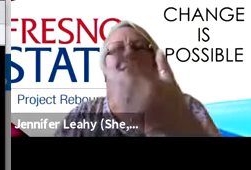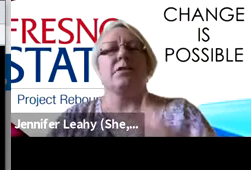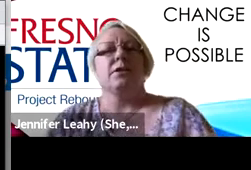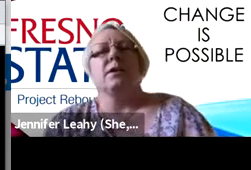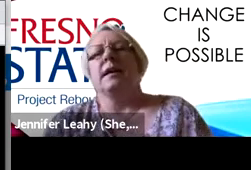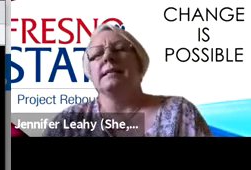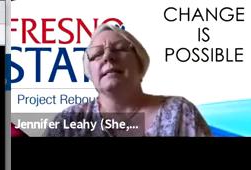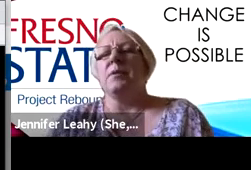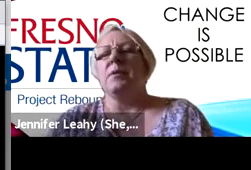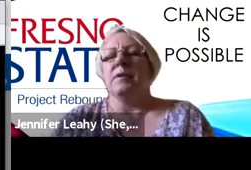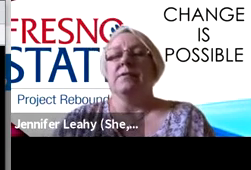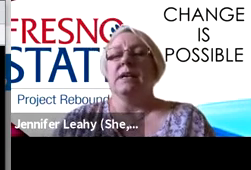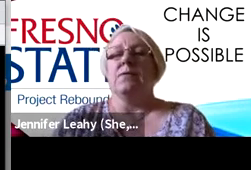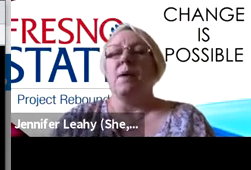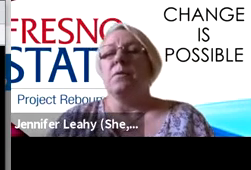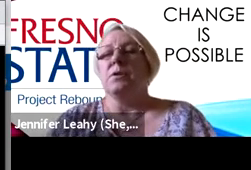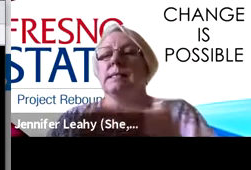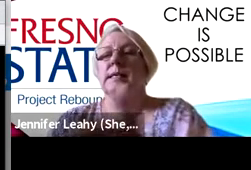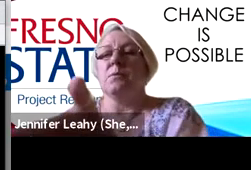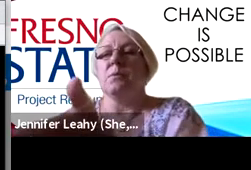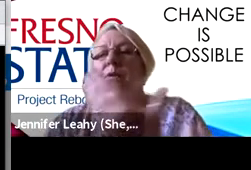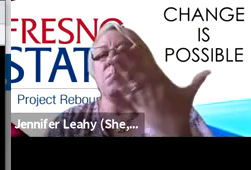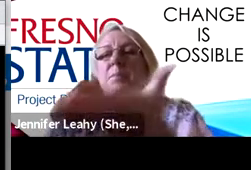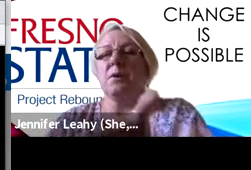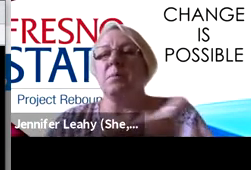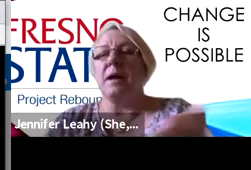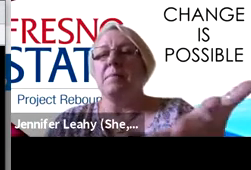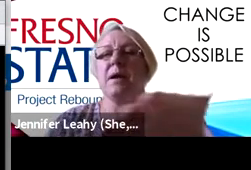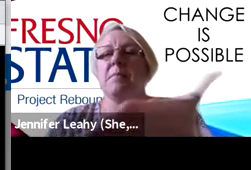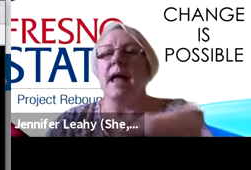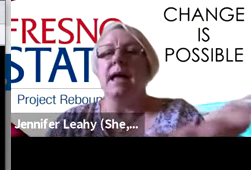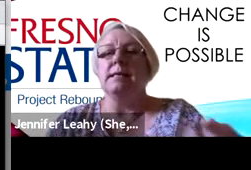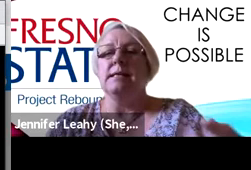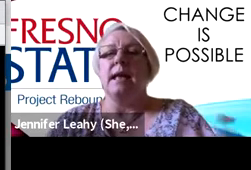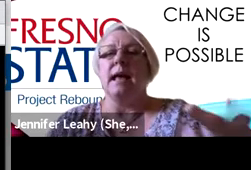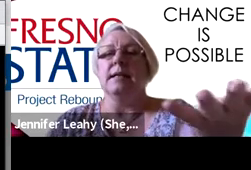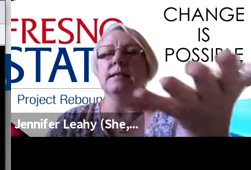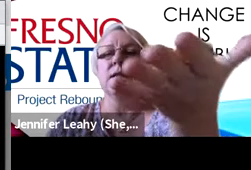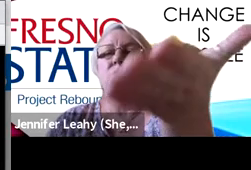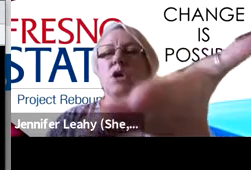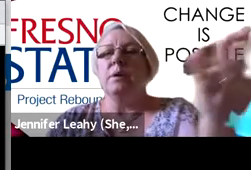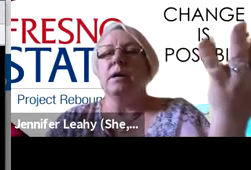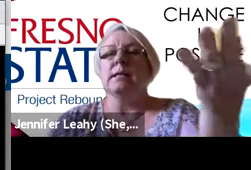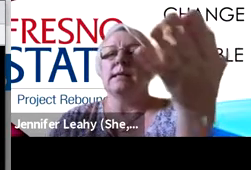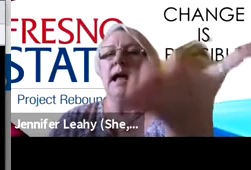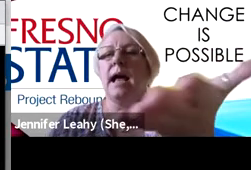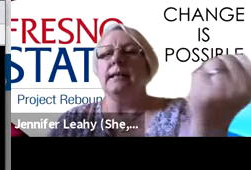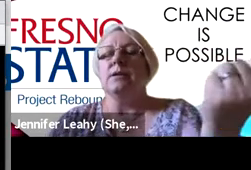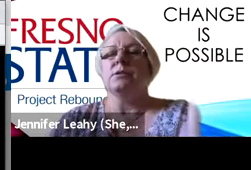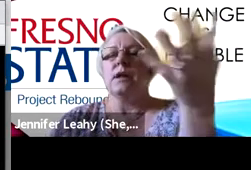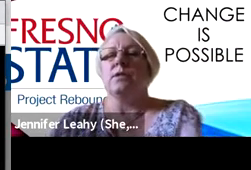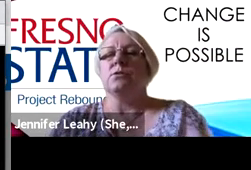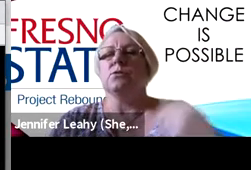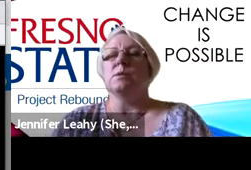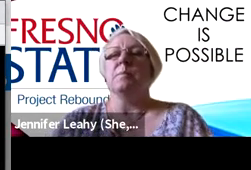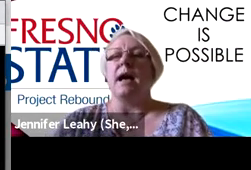This is another example of a different giveaway where you can see that we're giving away printer paper and pens and notebooks and